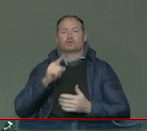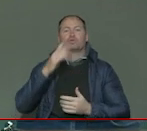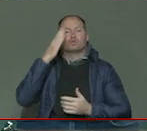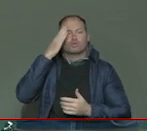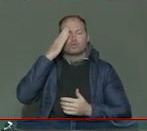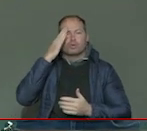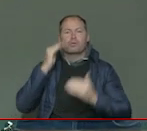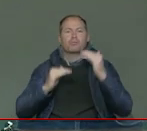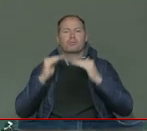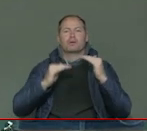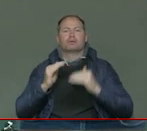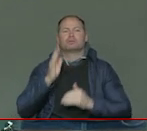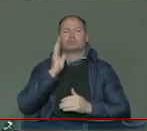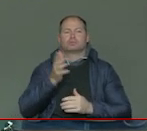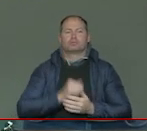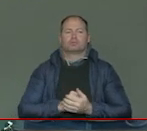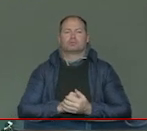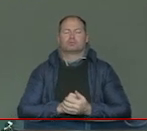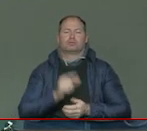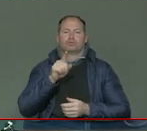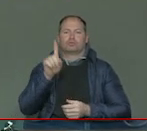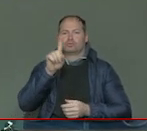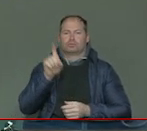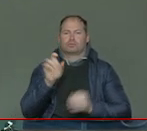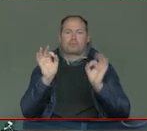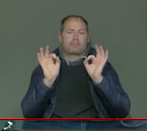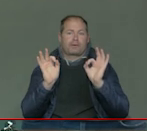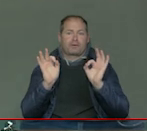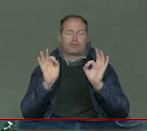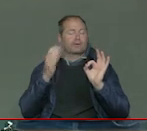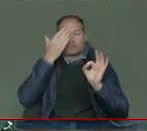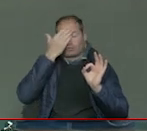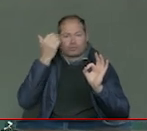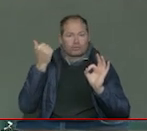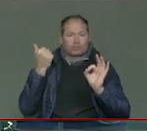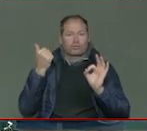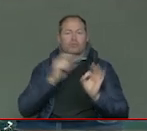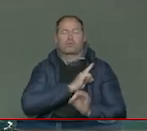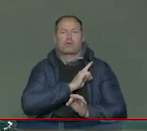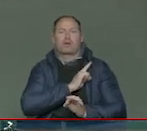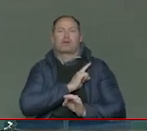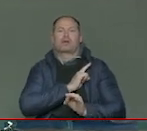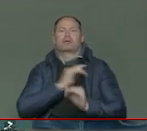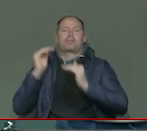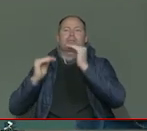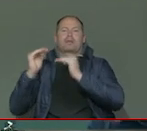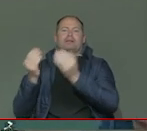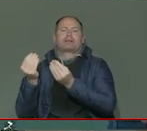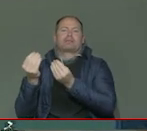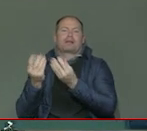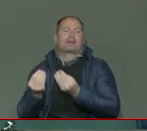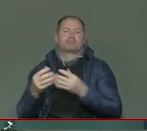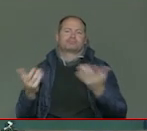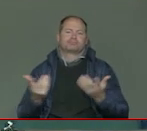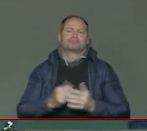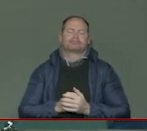know if your question is 100% correct or not, because it will balance, because you have a balancing figure. All right. So when